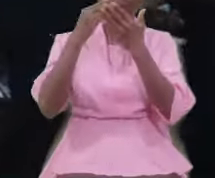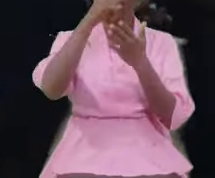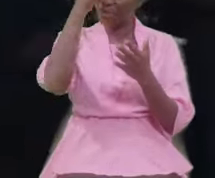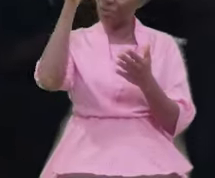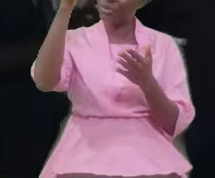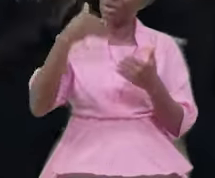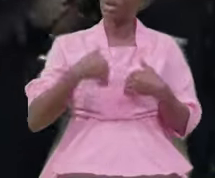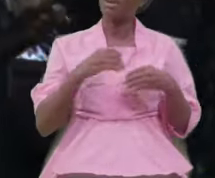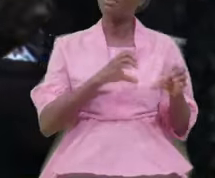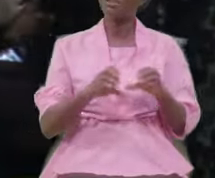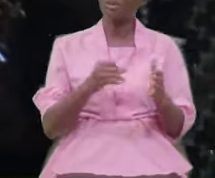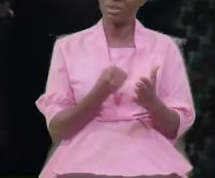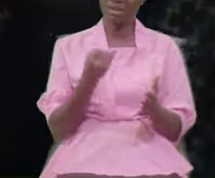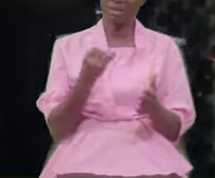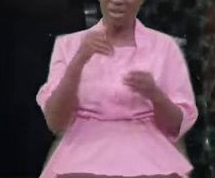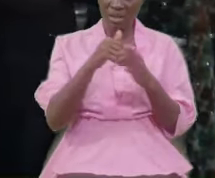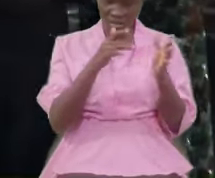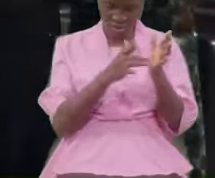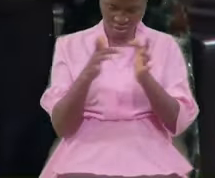it Jes